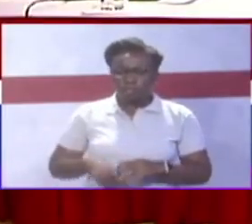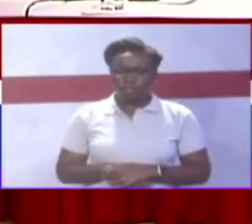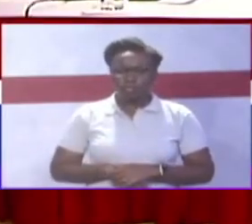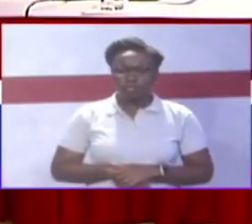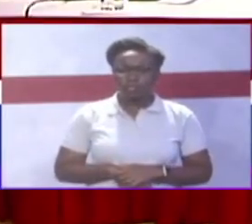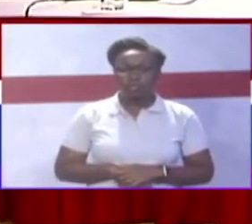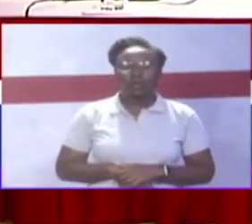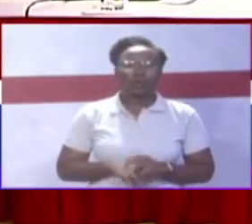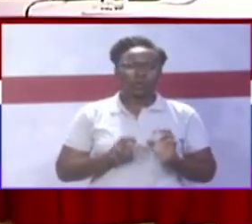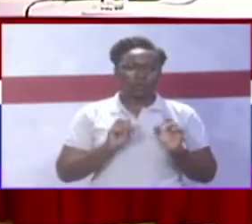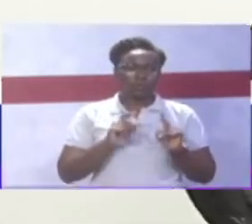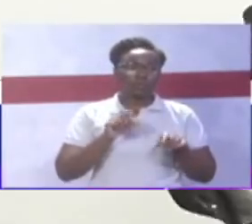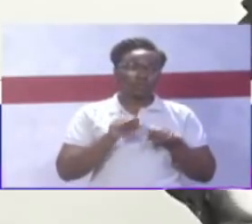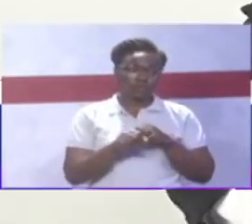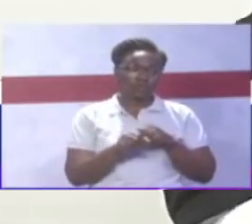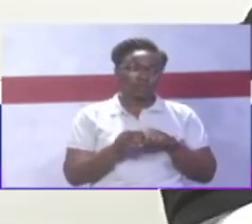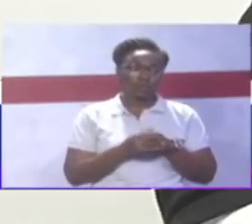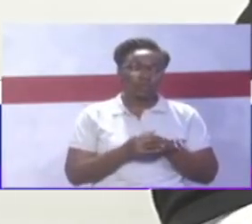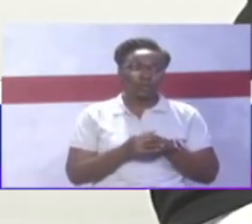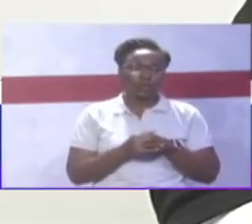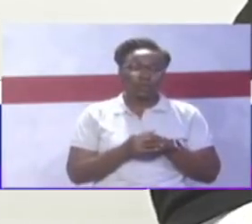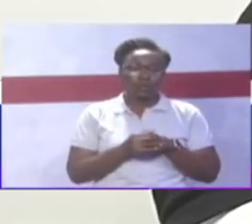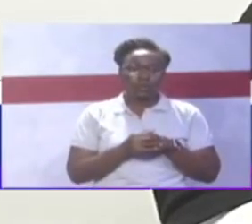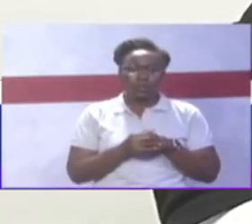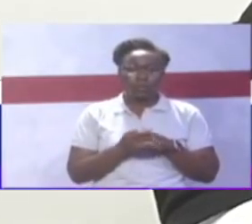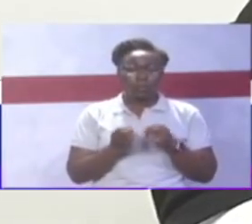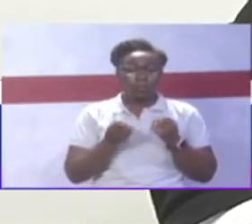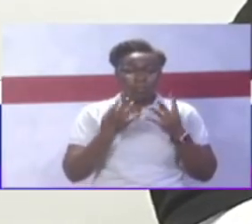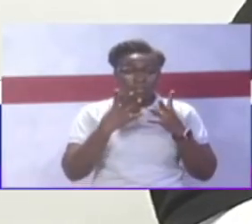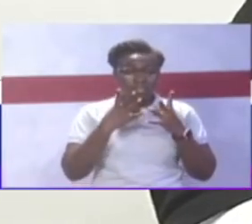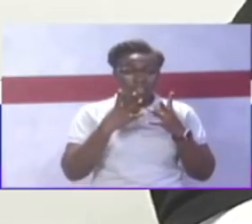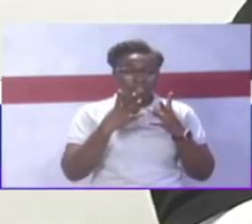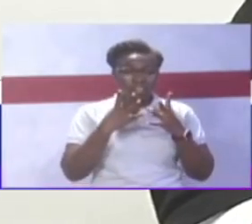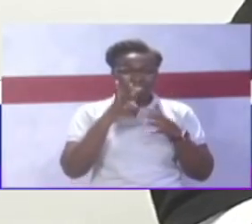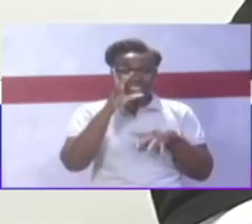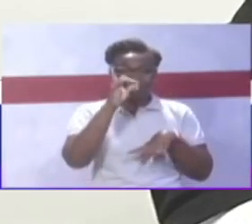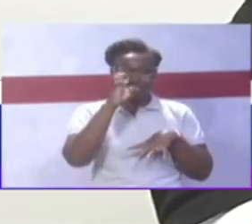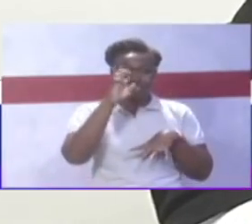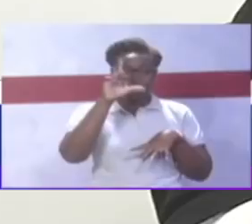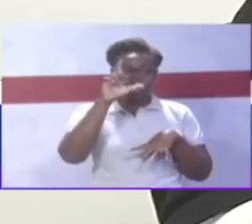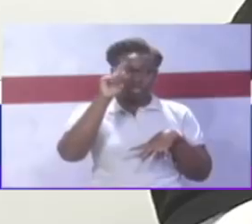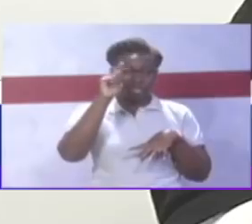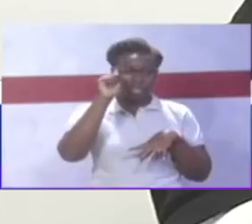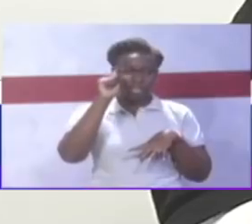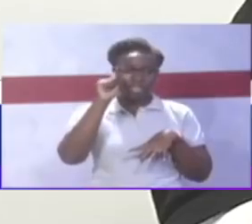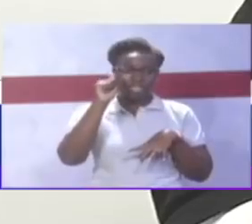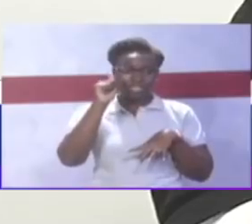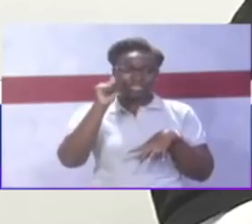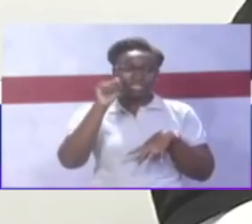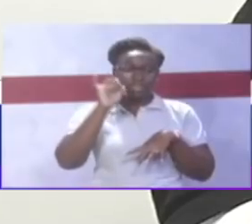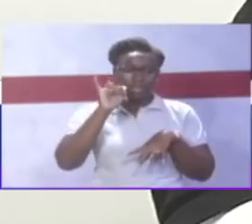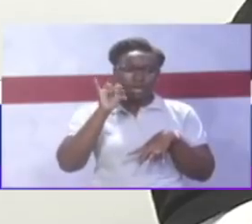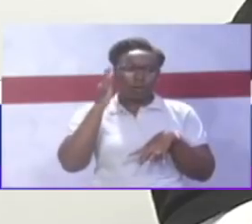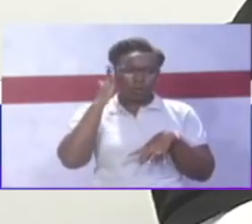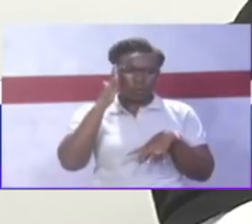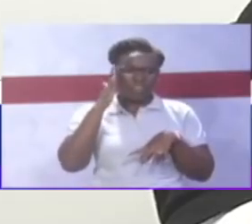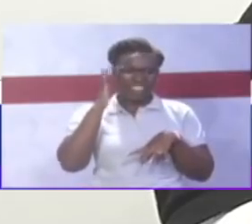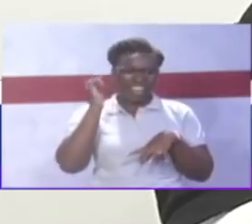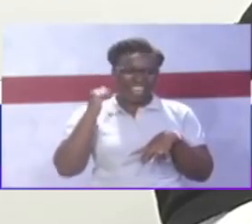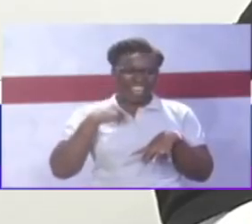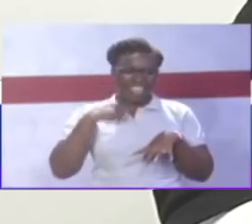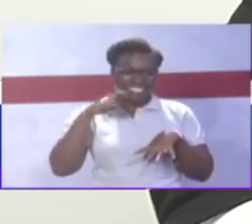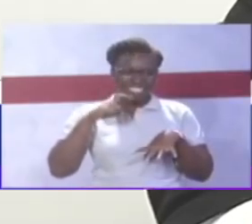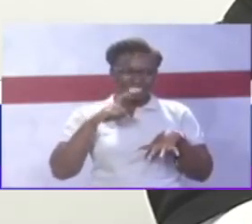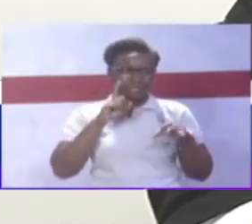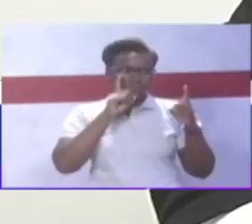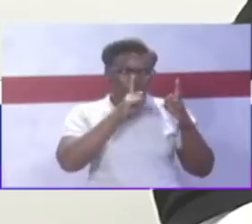generally speaking, I think the majority of the Delta cases so far are at home. I will confirm with the hospitals, both CEOs, just to make